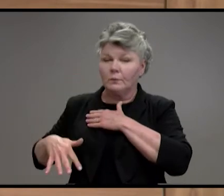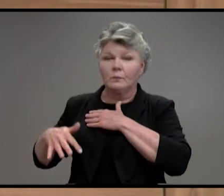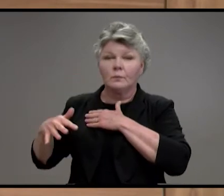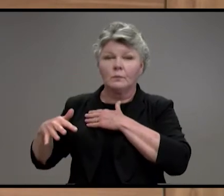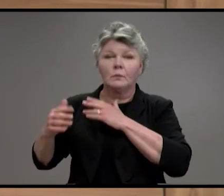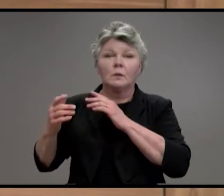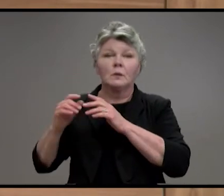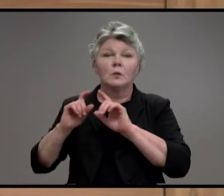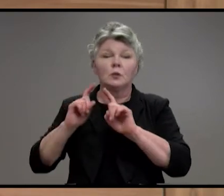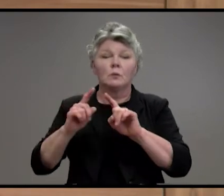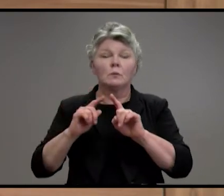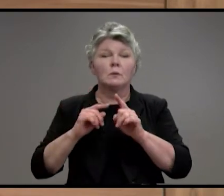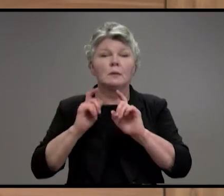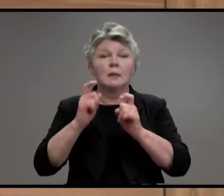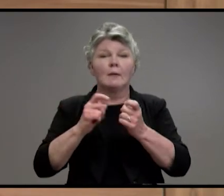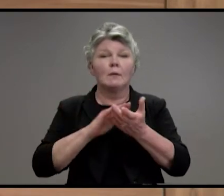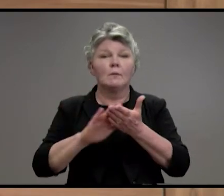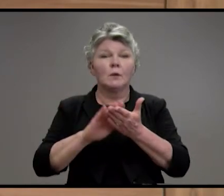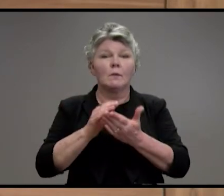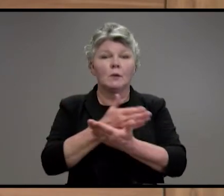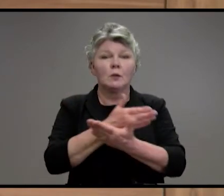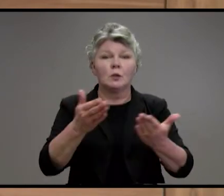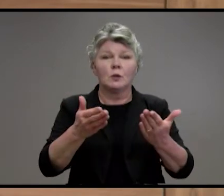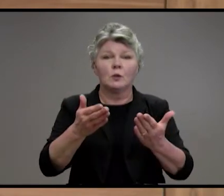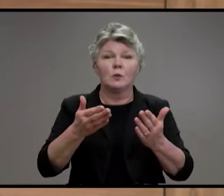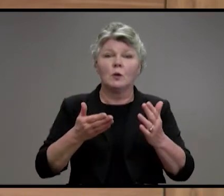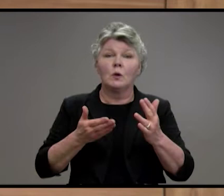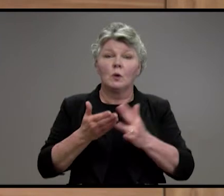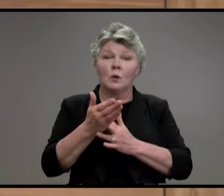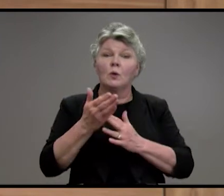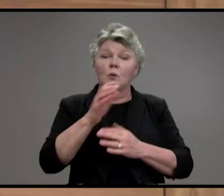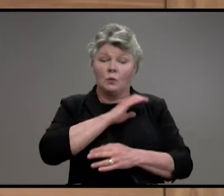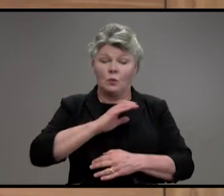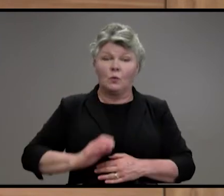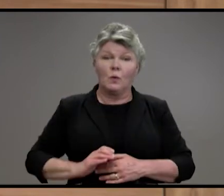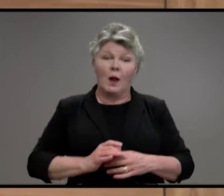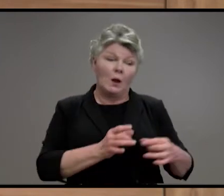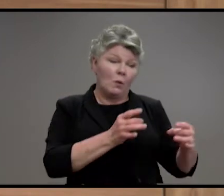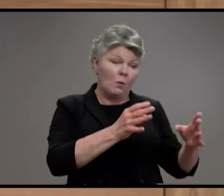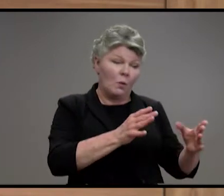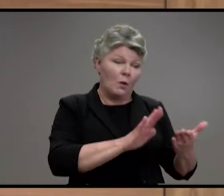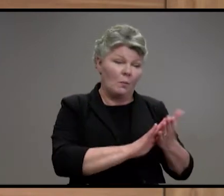In Christ, God transforms tragedy into triumph.